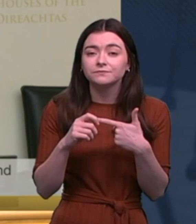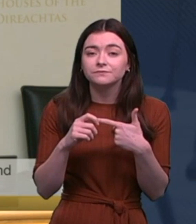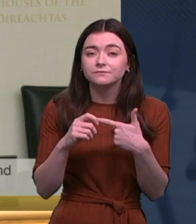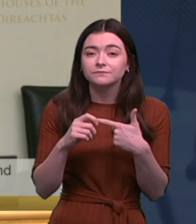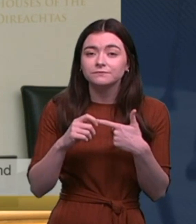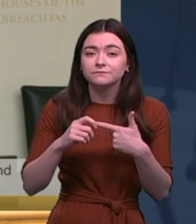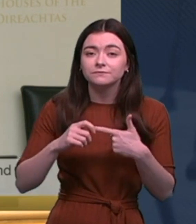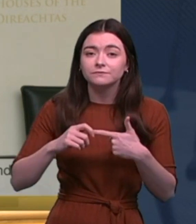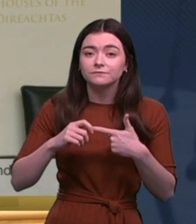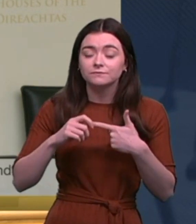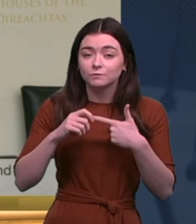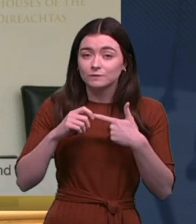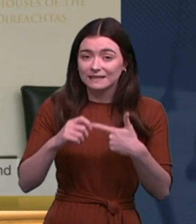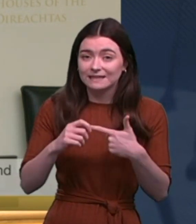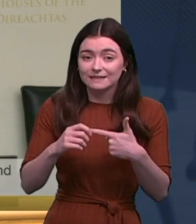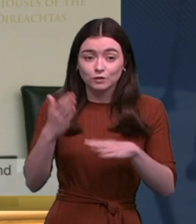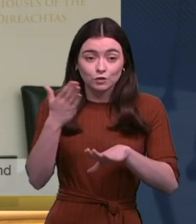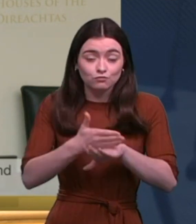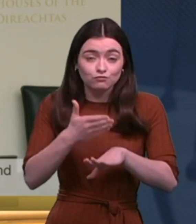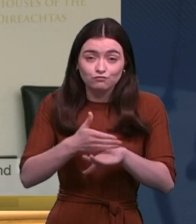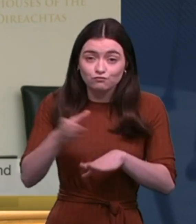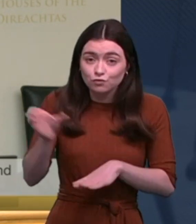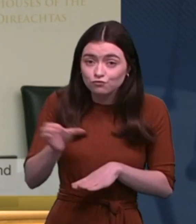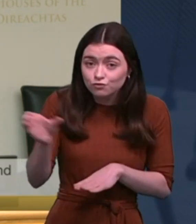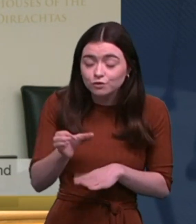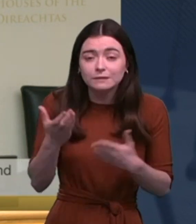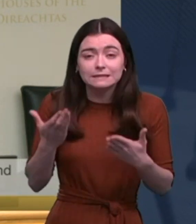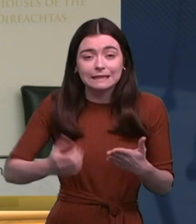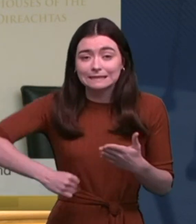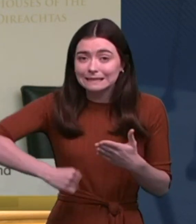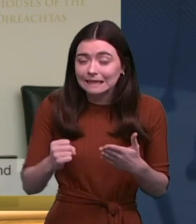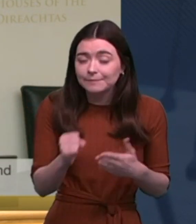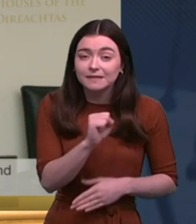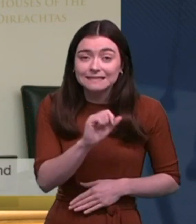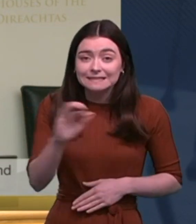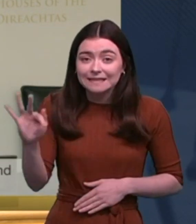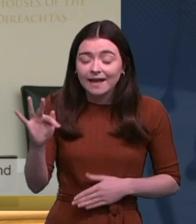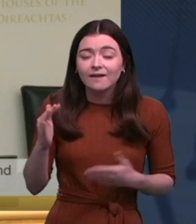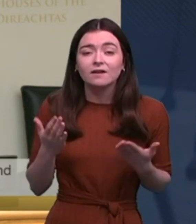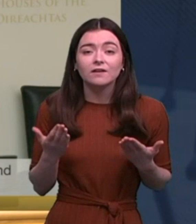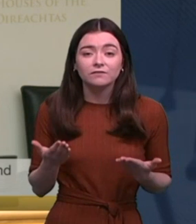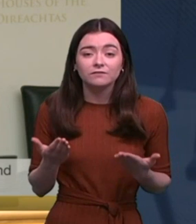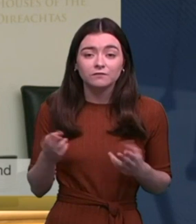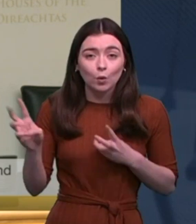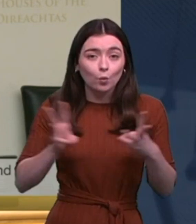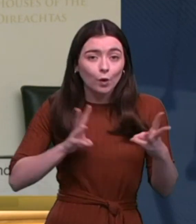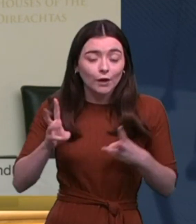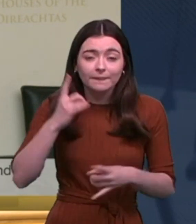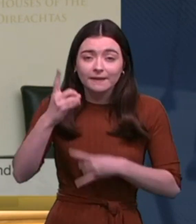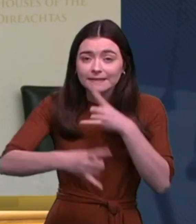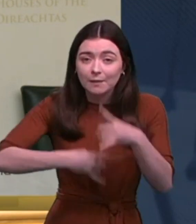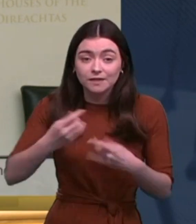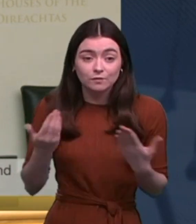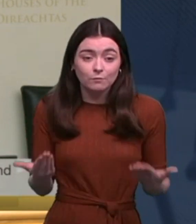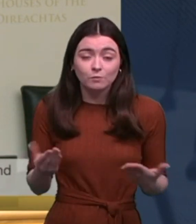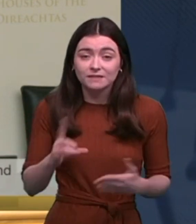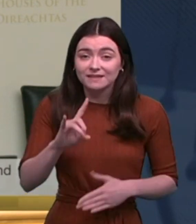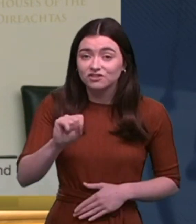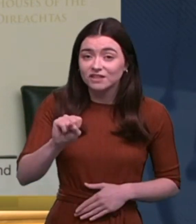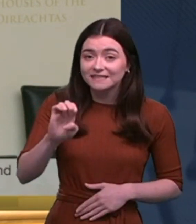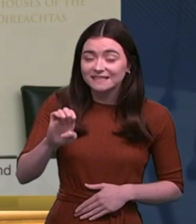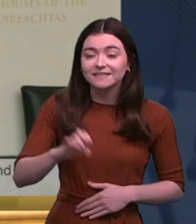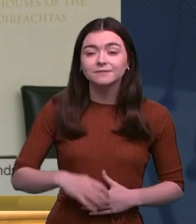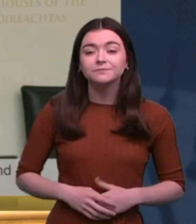within the recruitment and retention work that's going on within the HSE at the